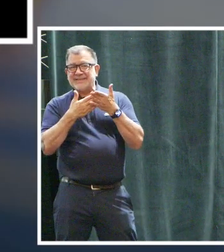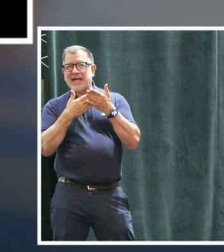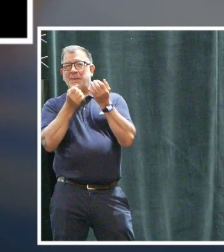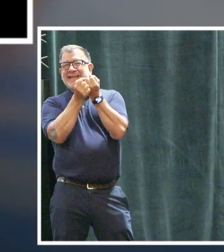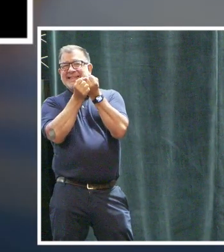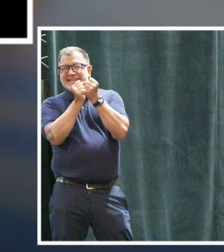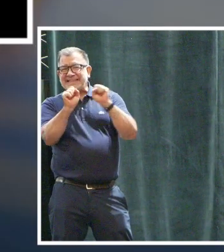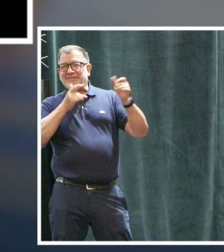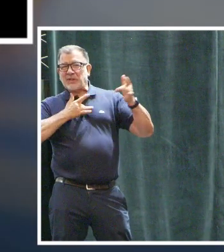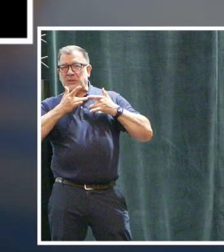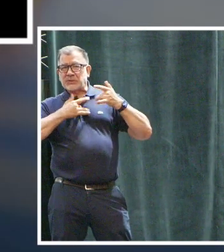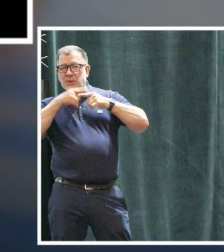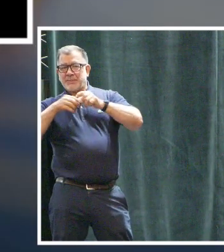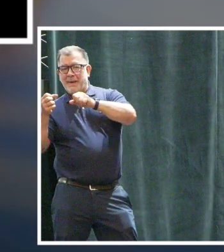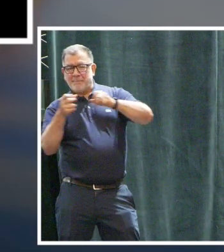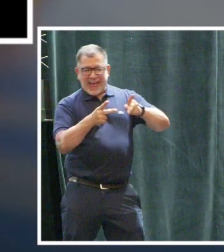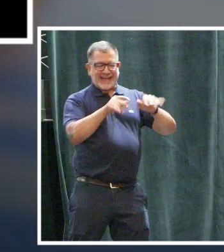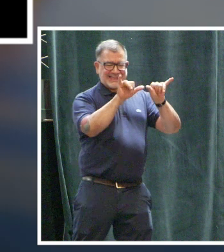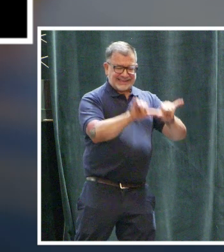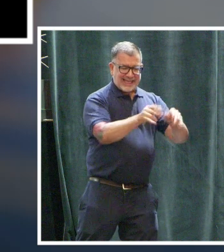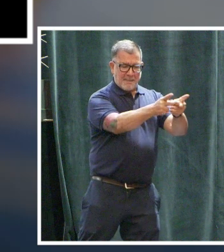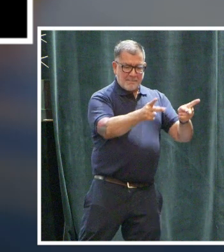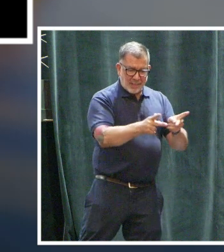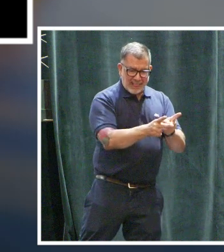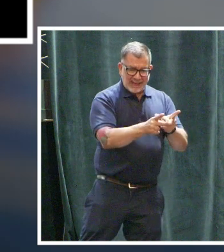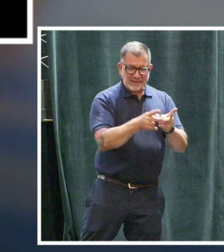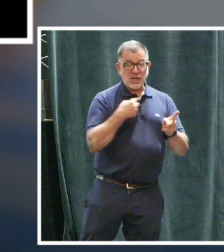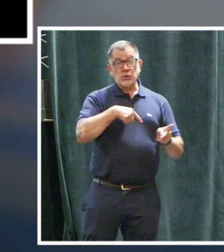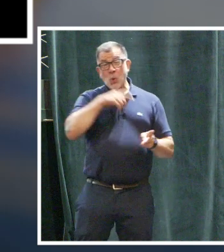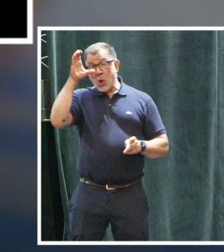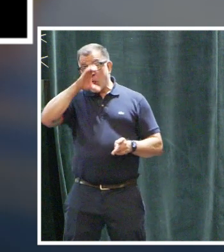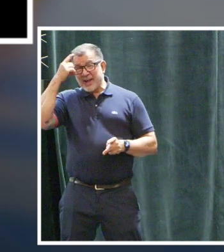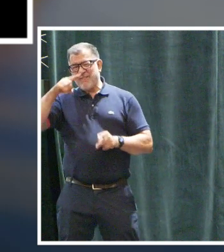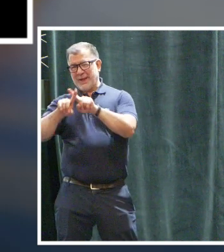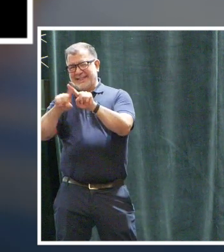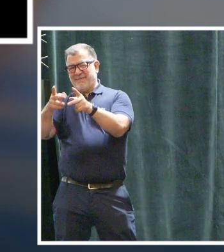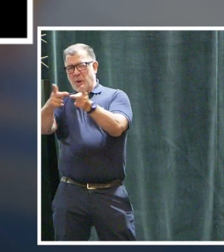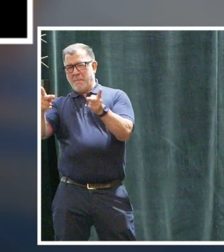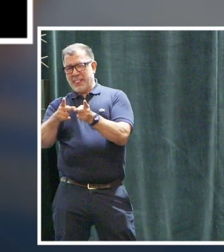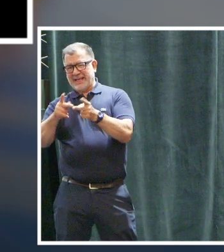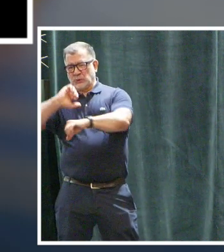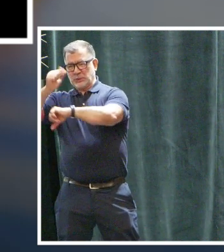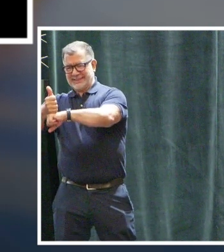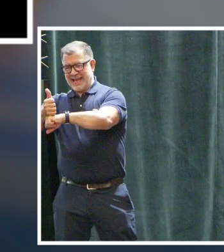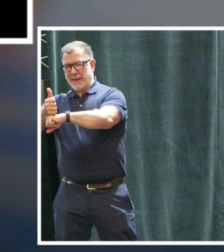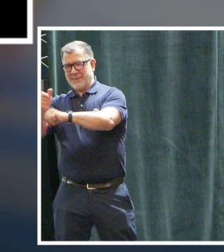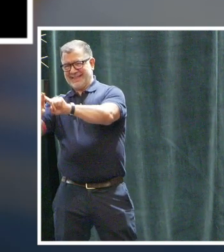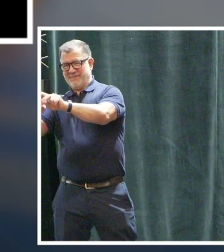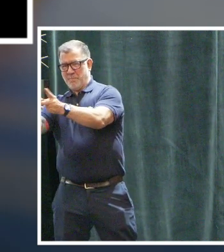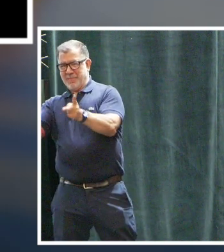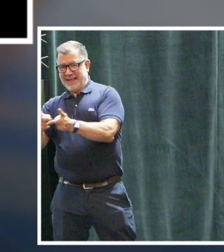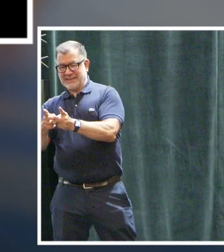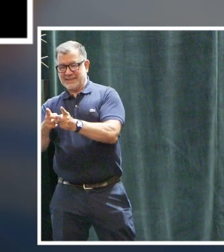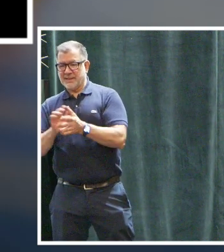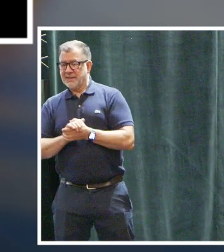it back in place. So we're looking at opportunities to find a different location for it, and to see if it still